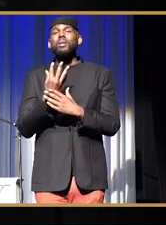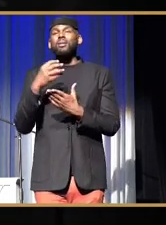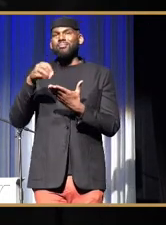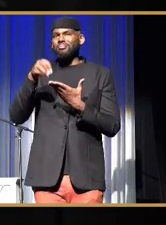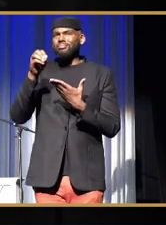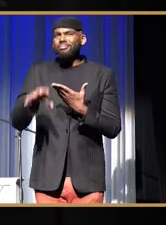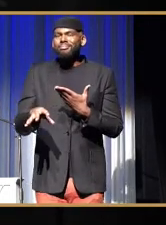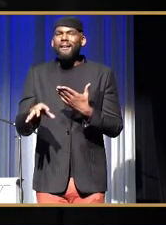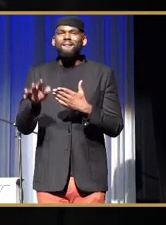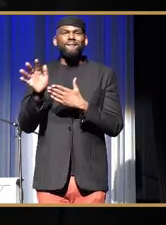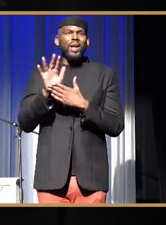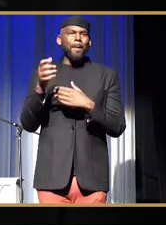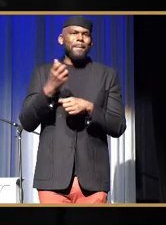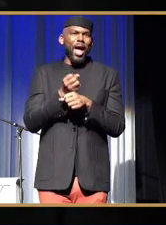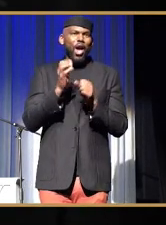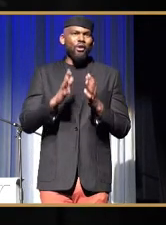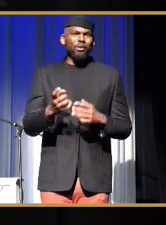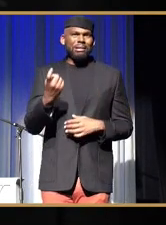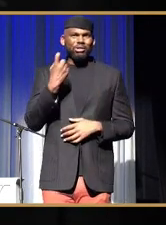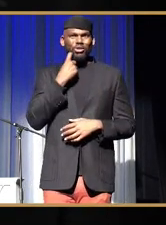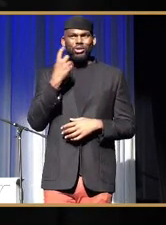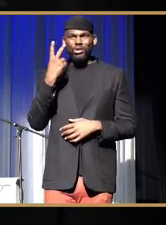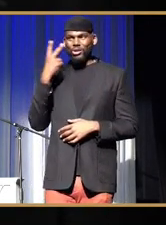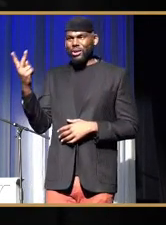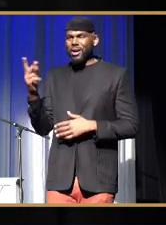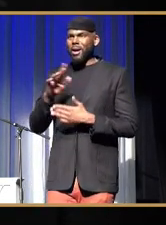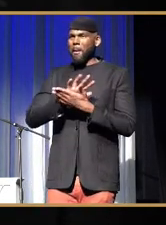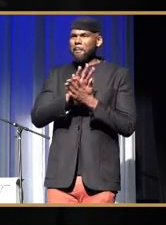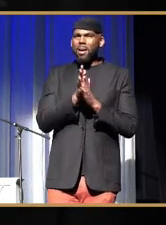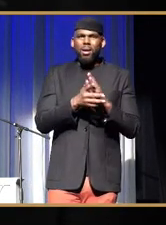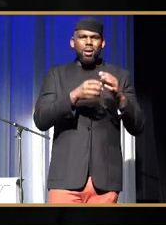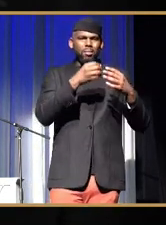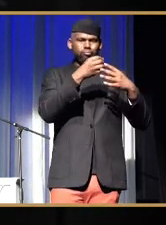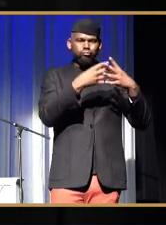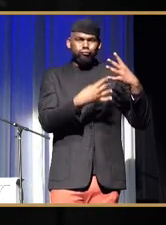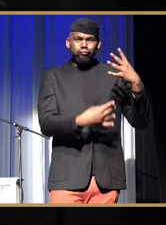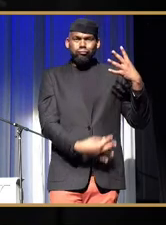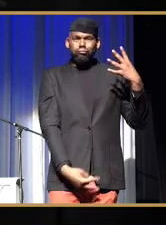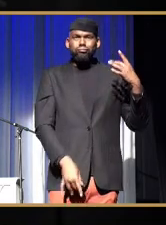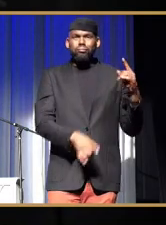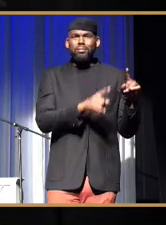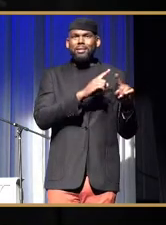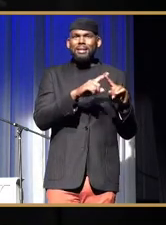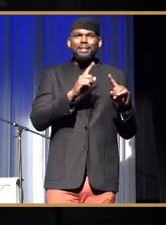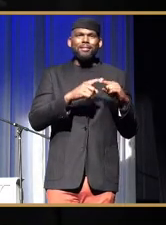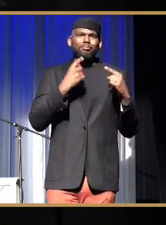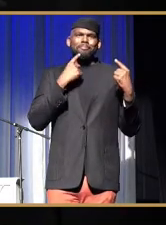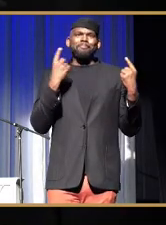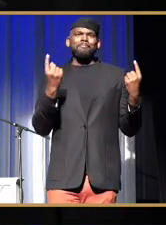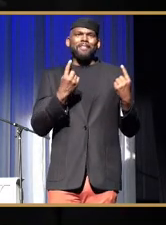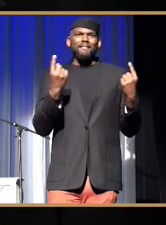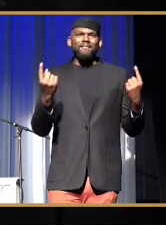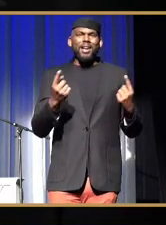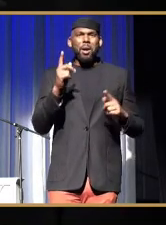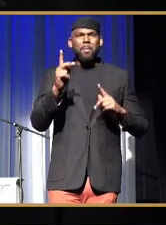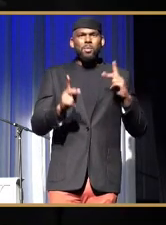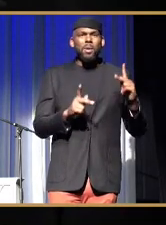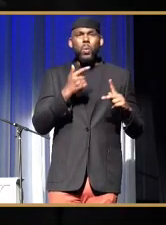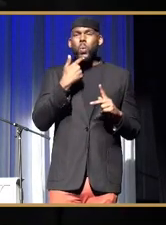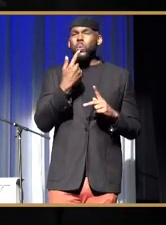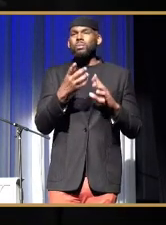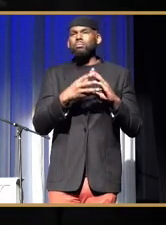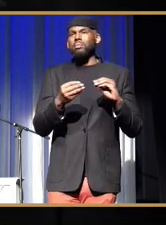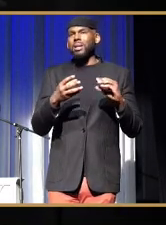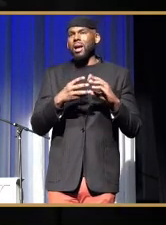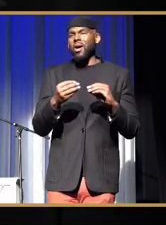just saw and become the Sam Pollards and the Raoul Pecks and the Don Porters and the Lisa Cortezes who tell our history more